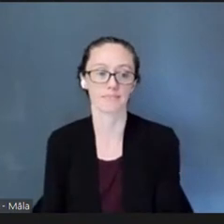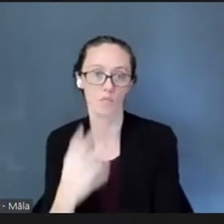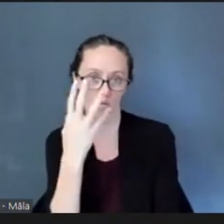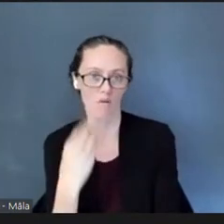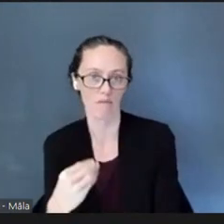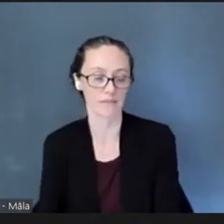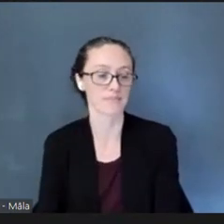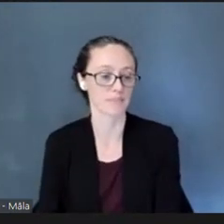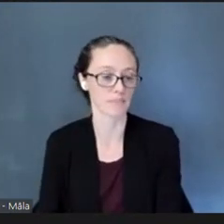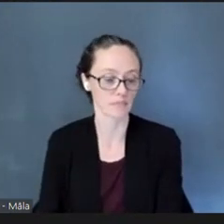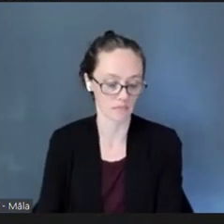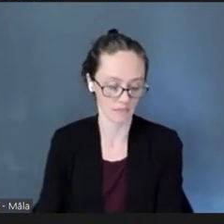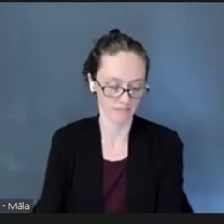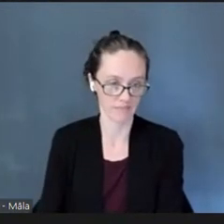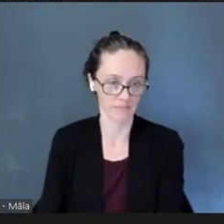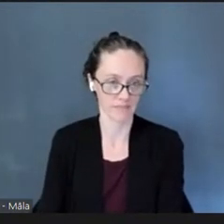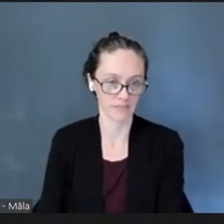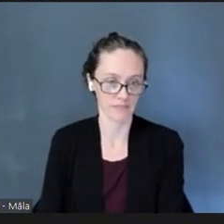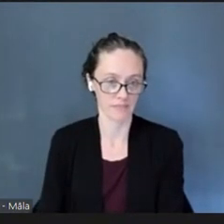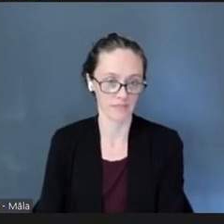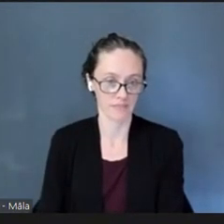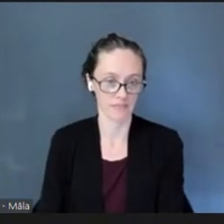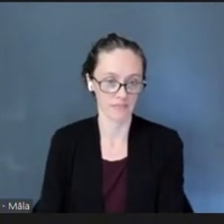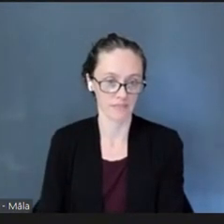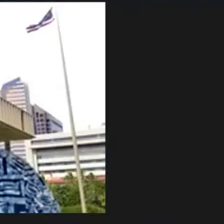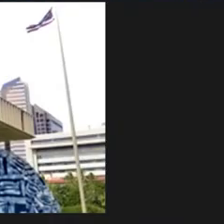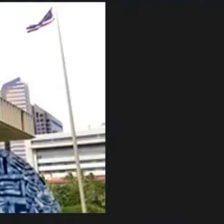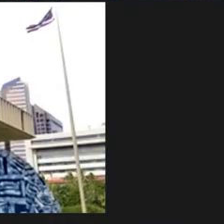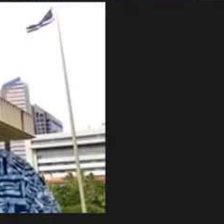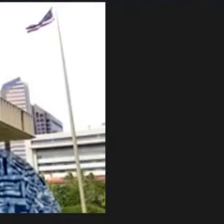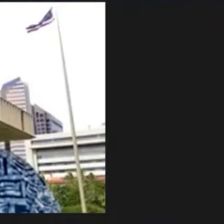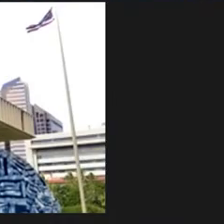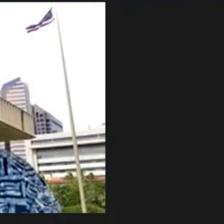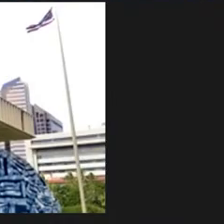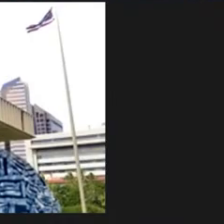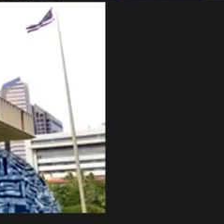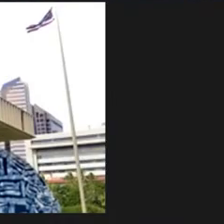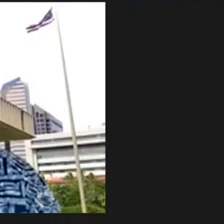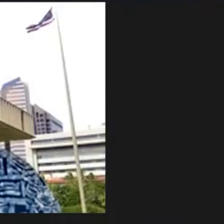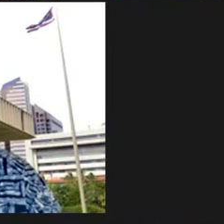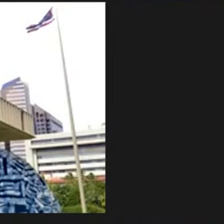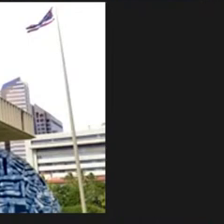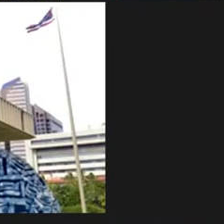residing within 2,000 feet of the sex offender's former victim or the victim's immediate family members.